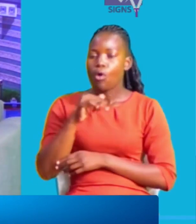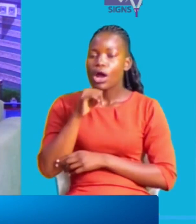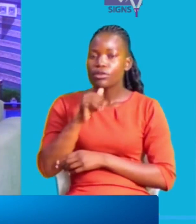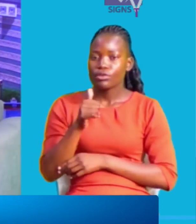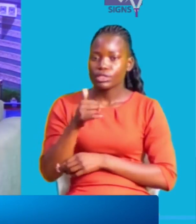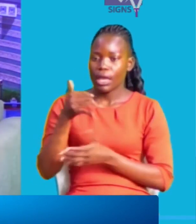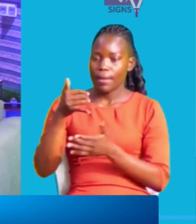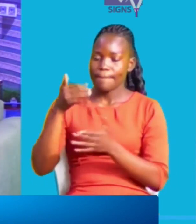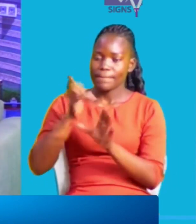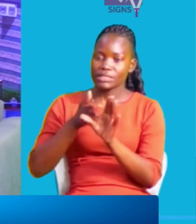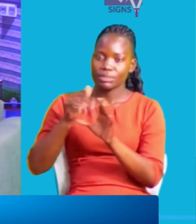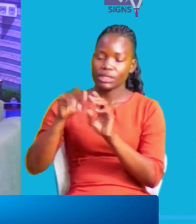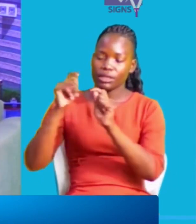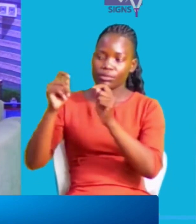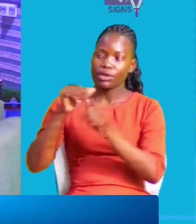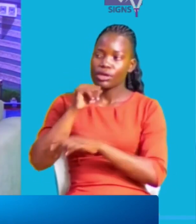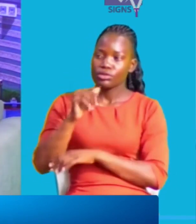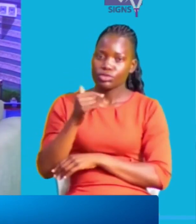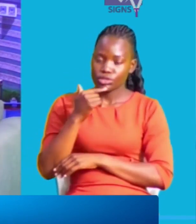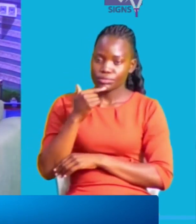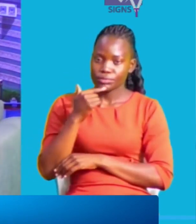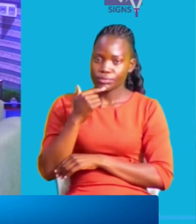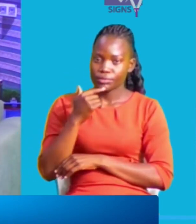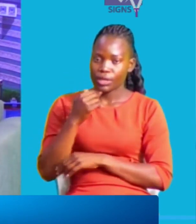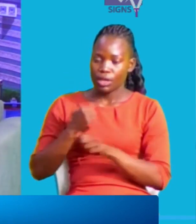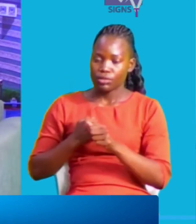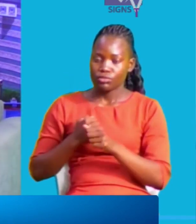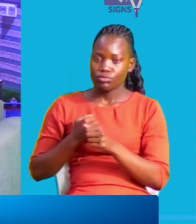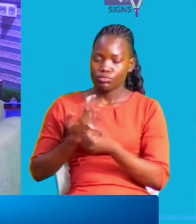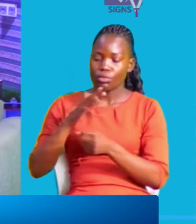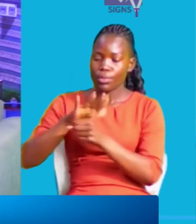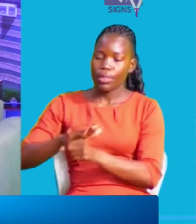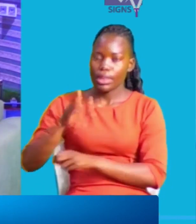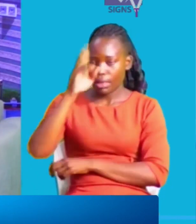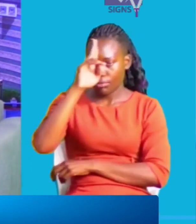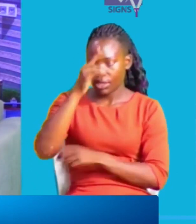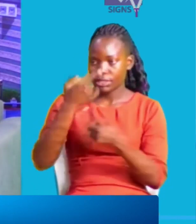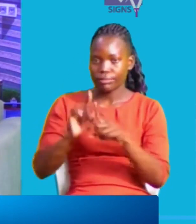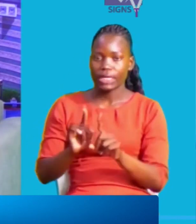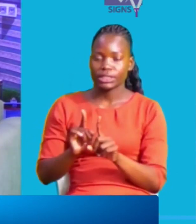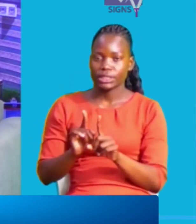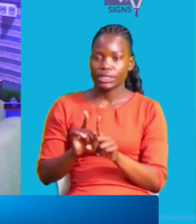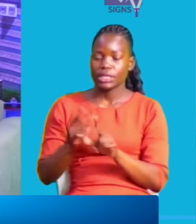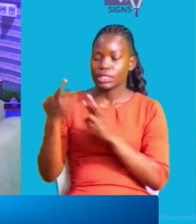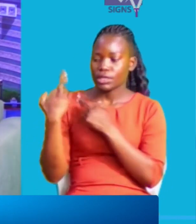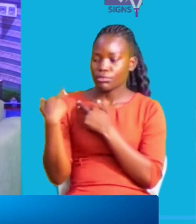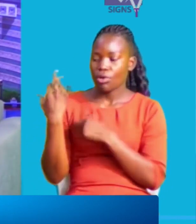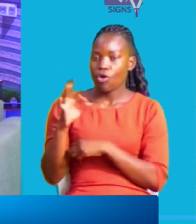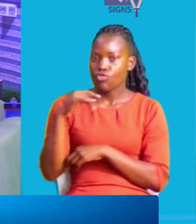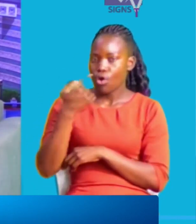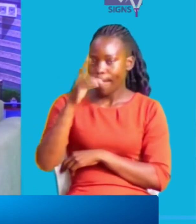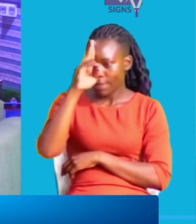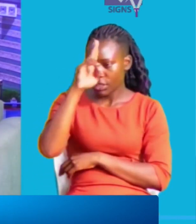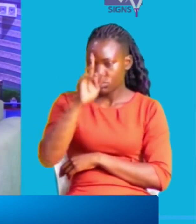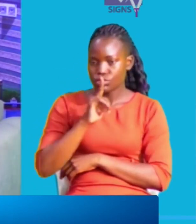of the demonstrations? Not to put a lot of weight onto the police officers, but also it is the responsibility of the police officers